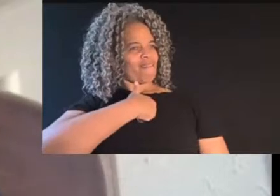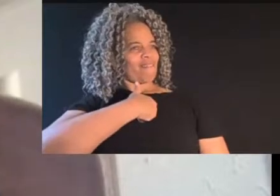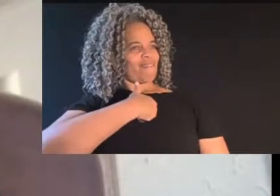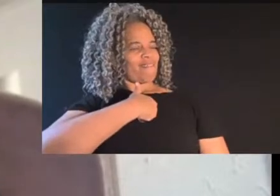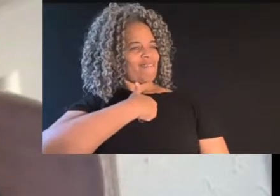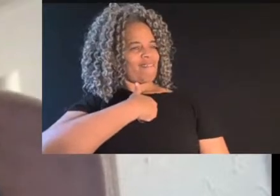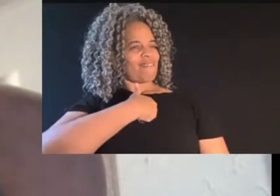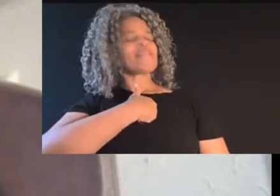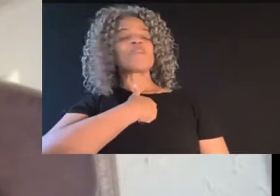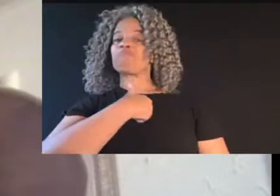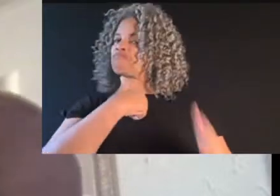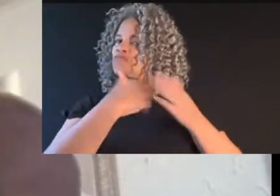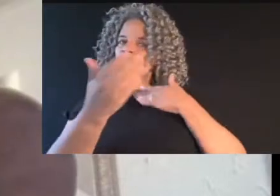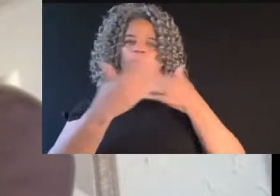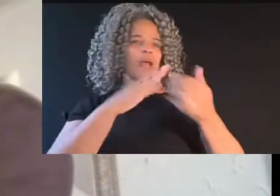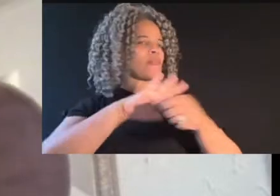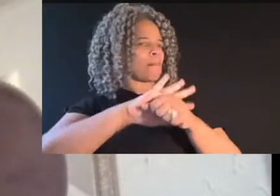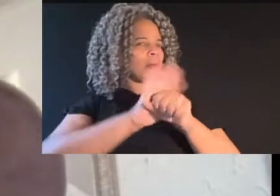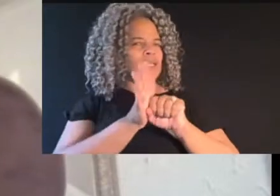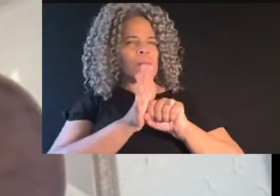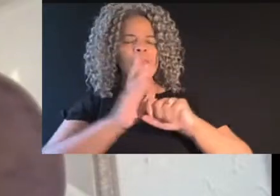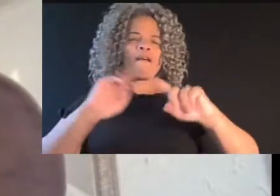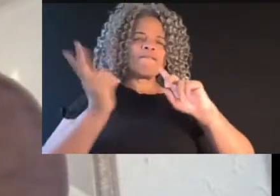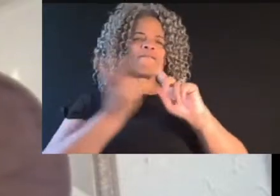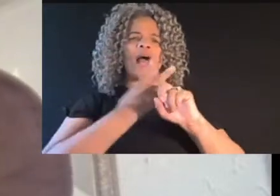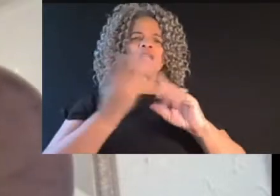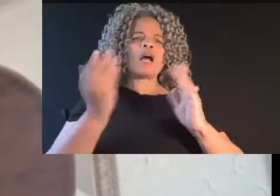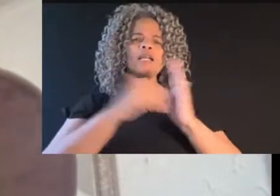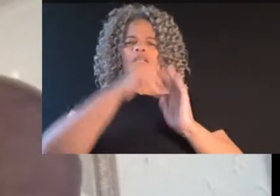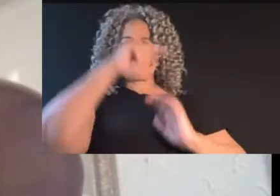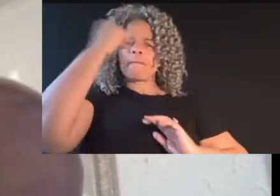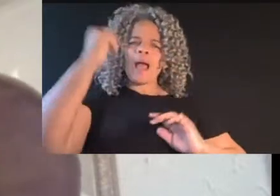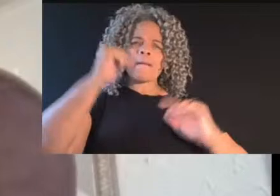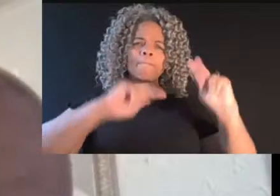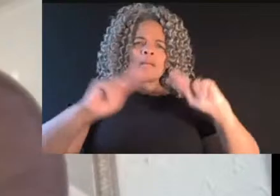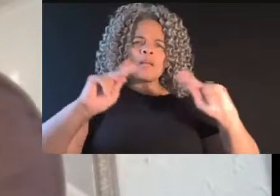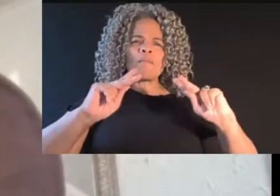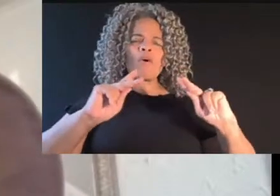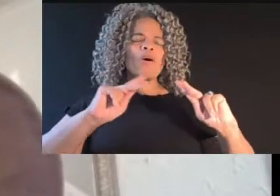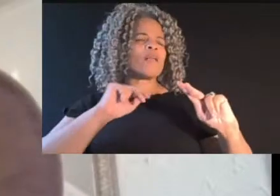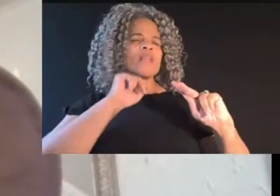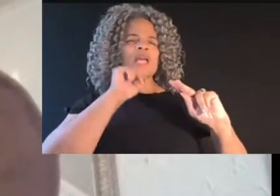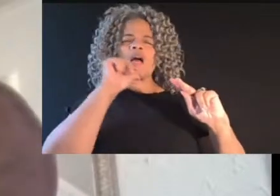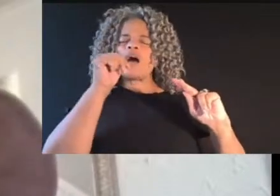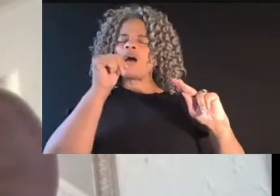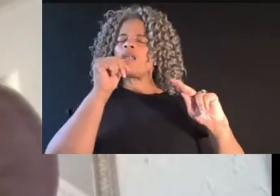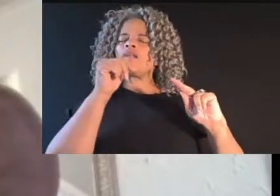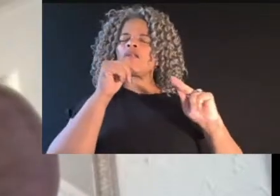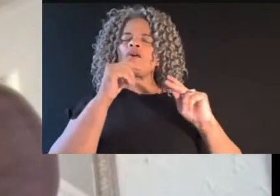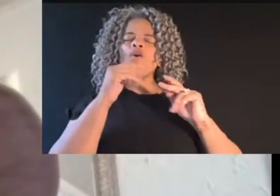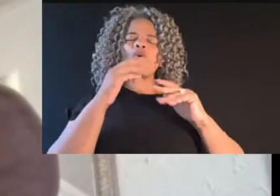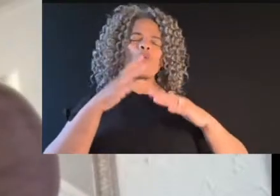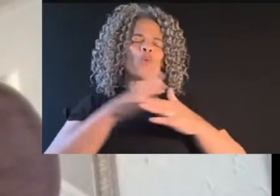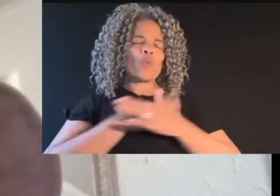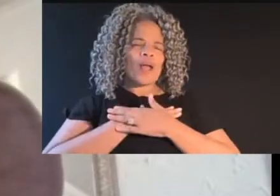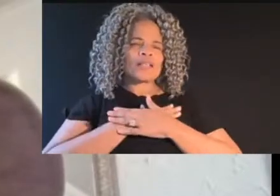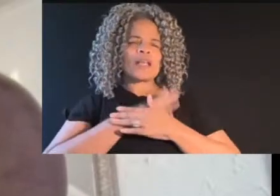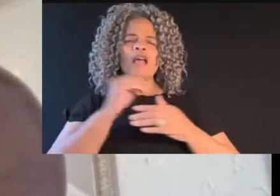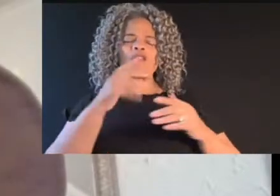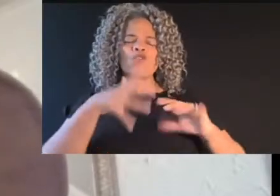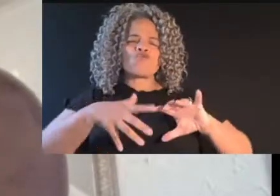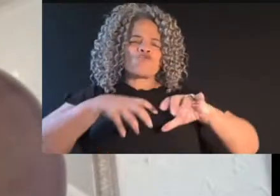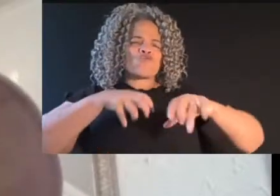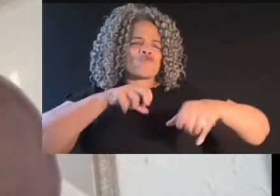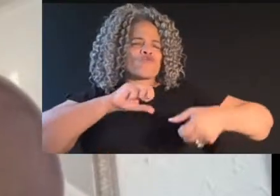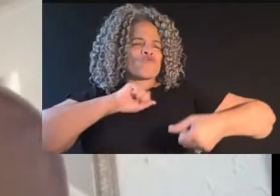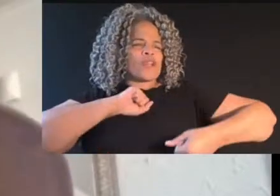Despite the pandemic, the violence against Black people, the unrest, and the grief, we